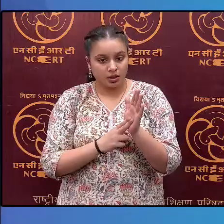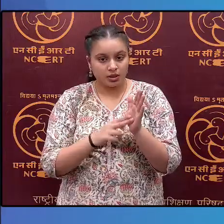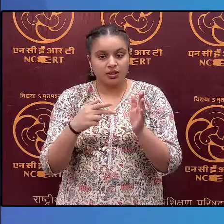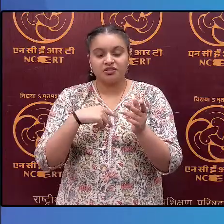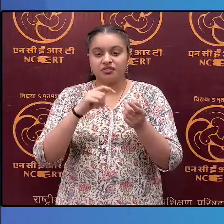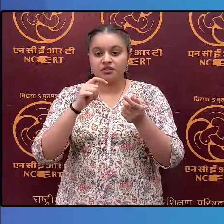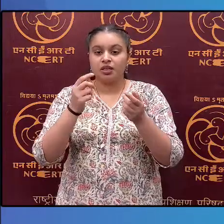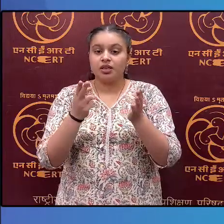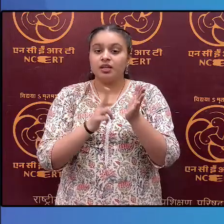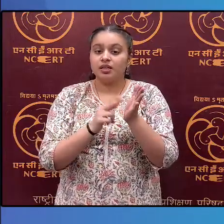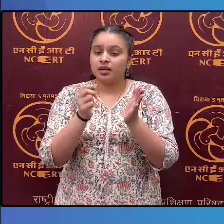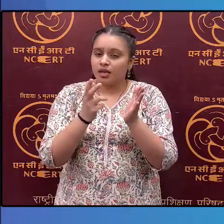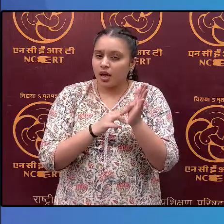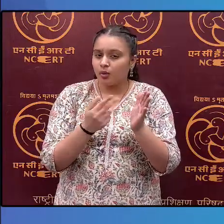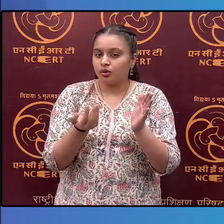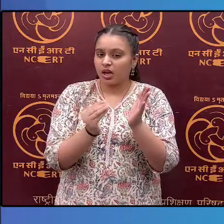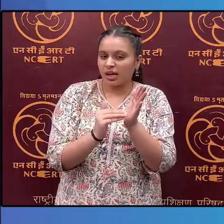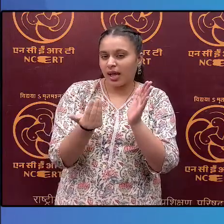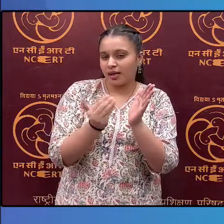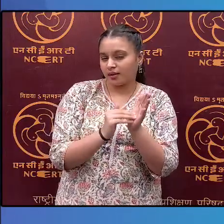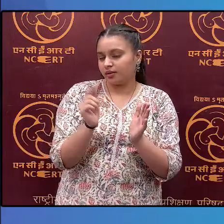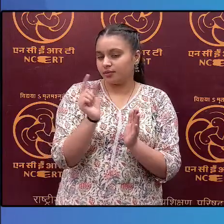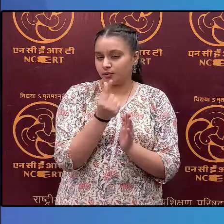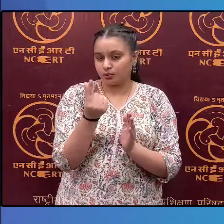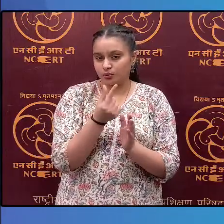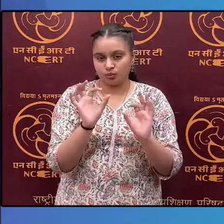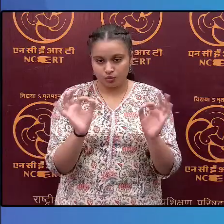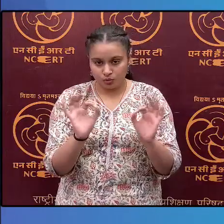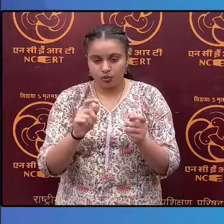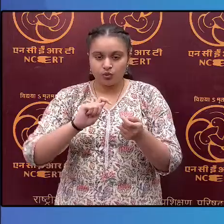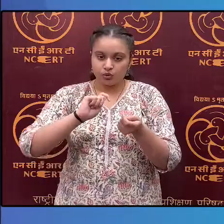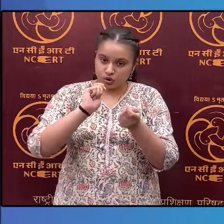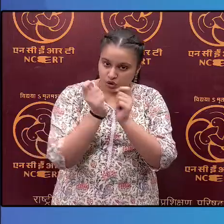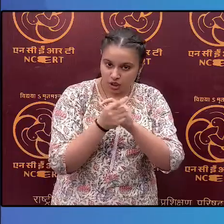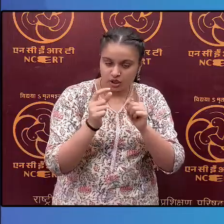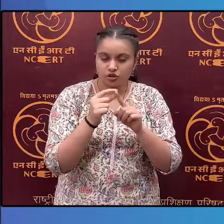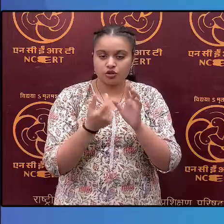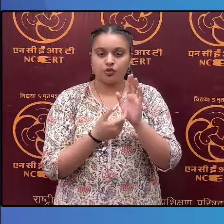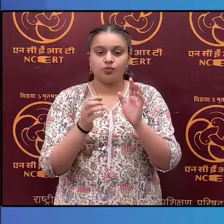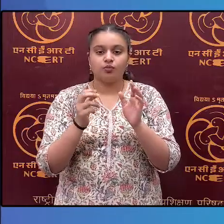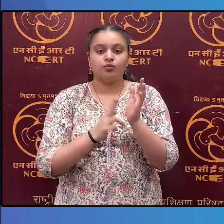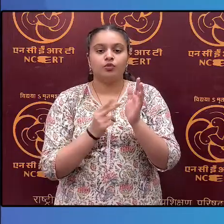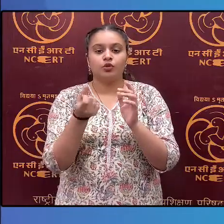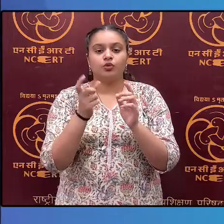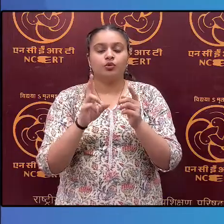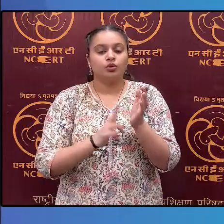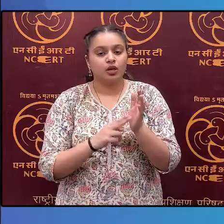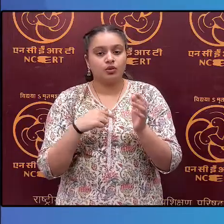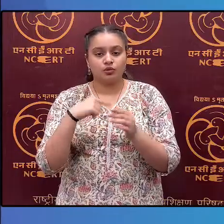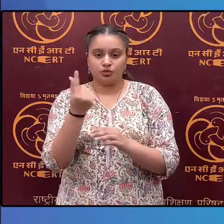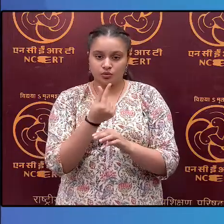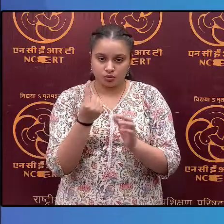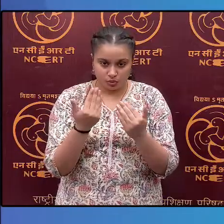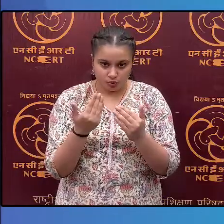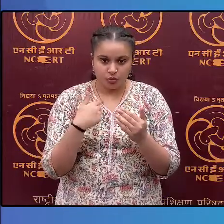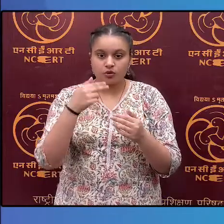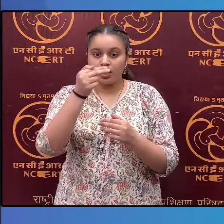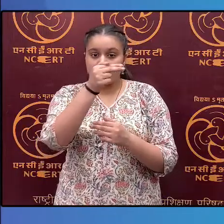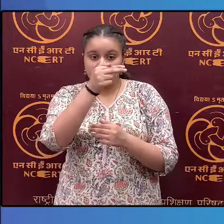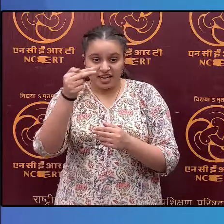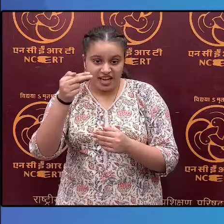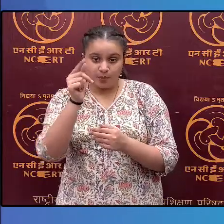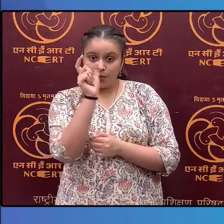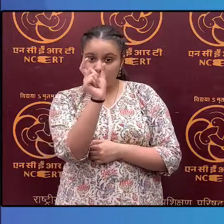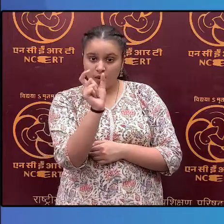over again. We can replace it with pronouns also, as you can see on this screen, how we have changed the naming words